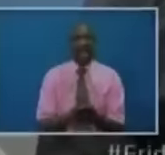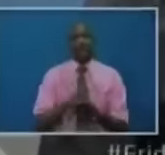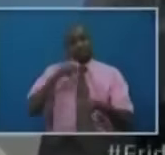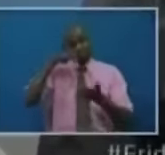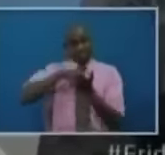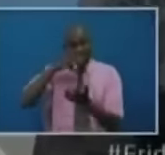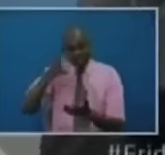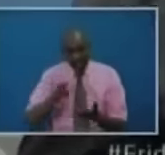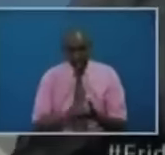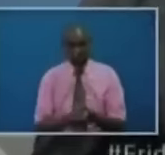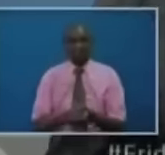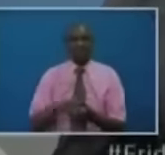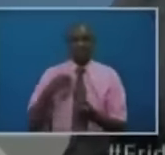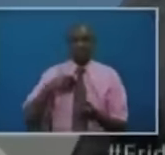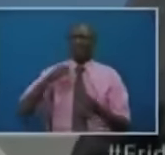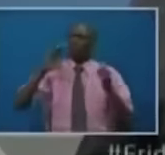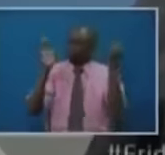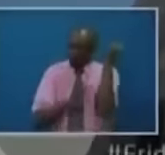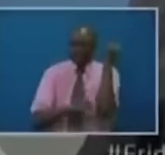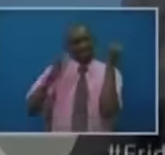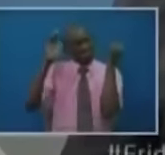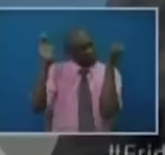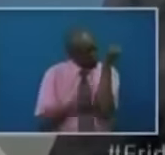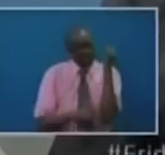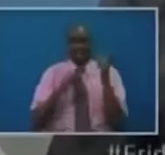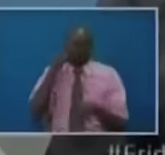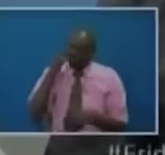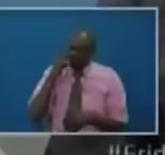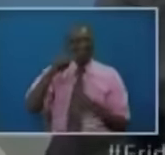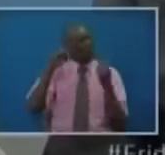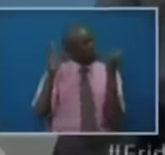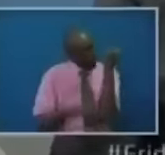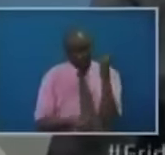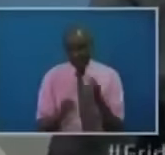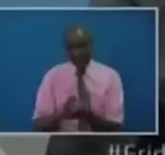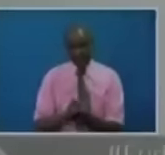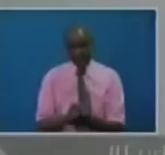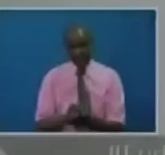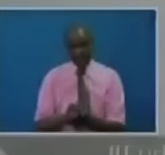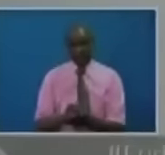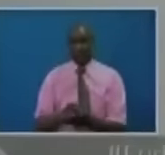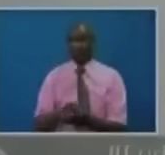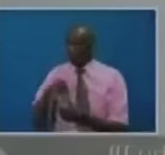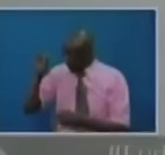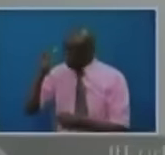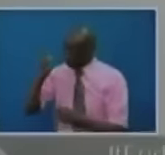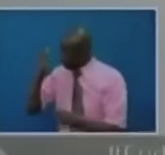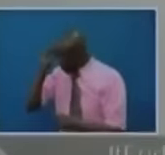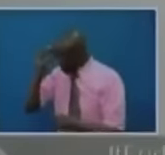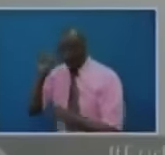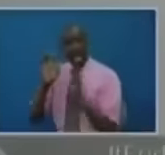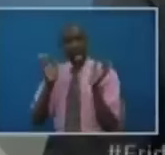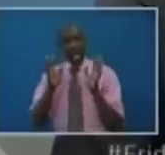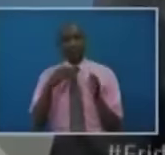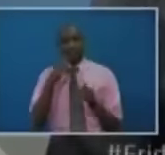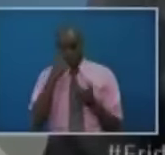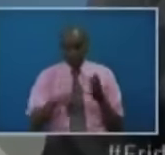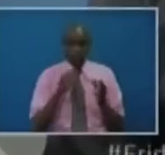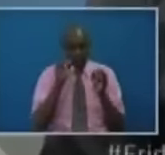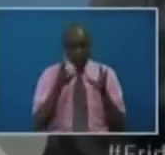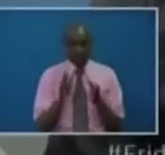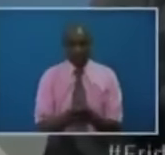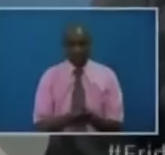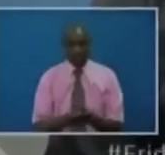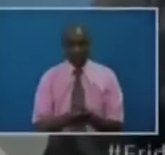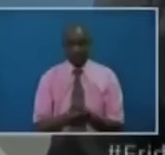stage, did the worst jokes ever. Okay. Can you remember one of them? No. Okay. I do, but I don't want to say. Okay. Okay, there's this one. Let's just embarrass